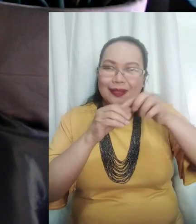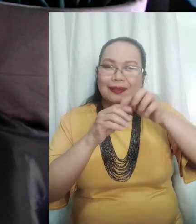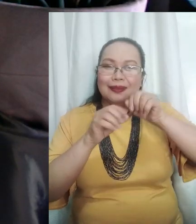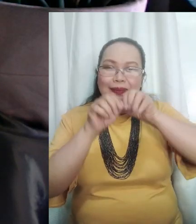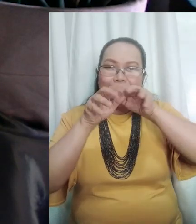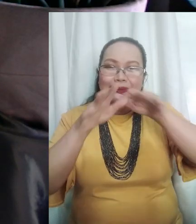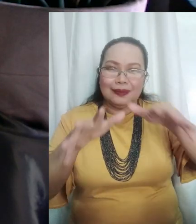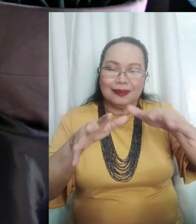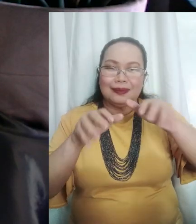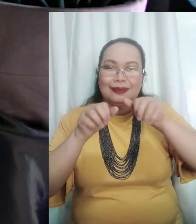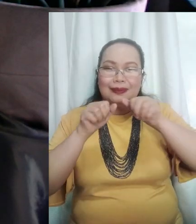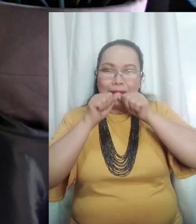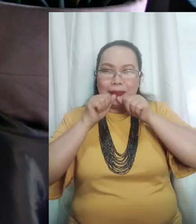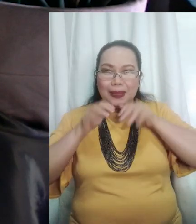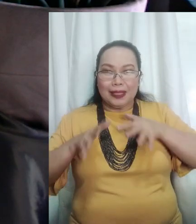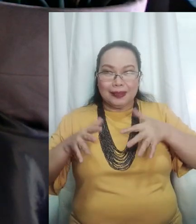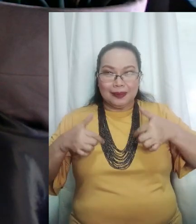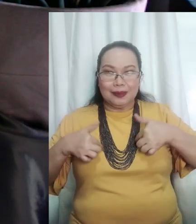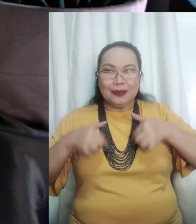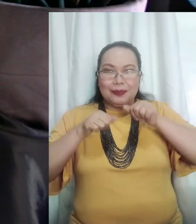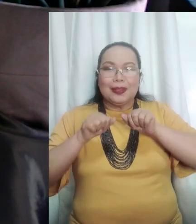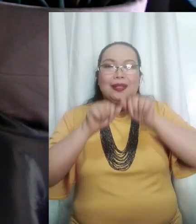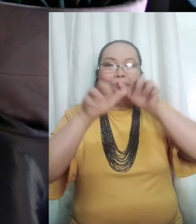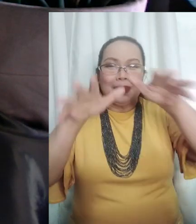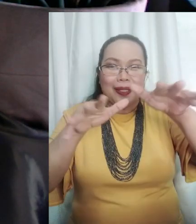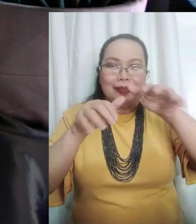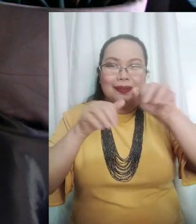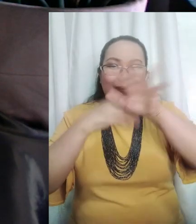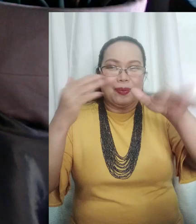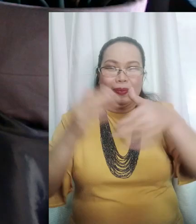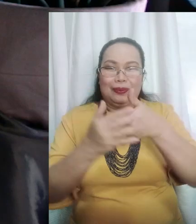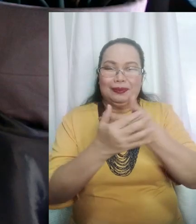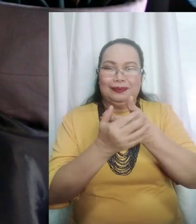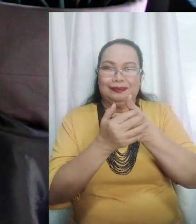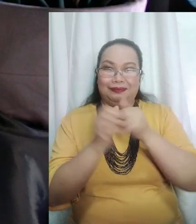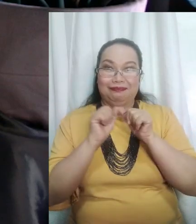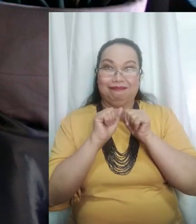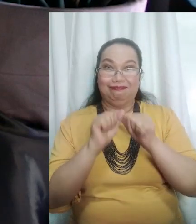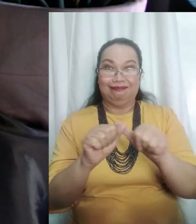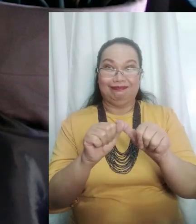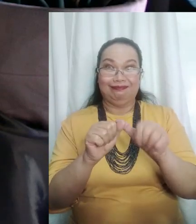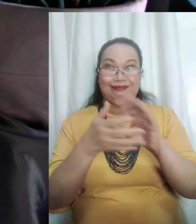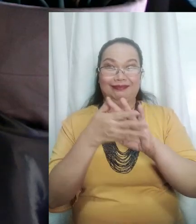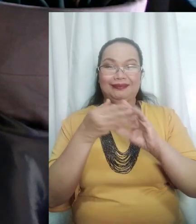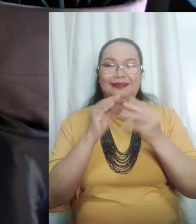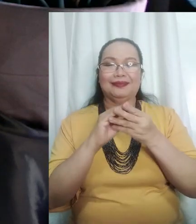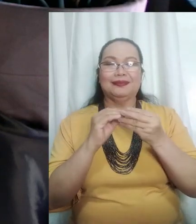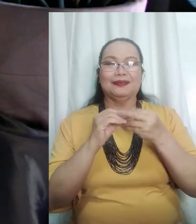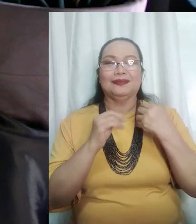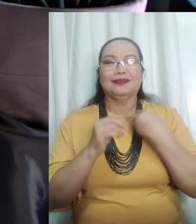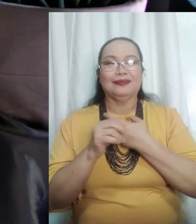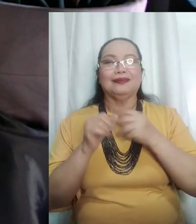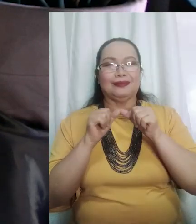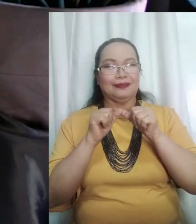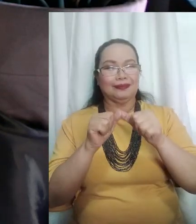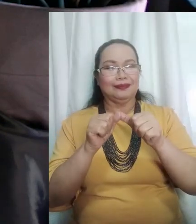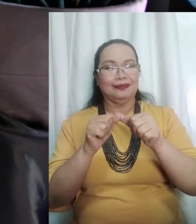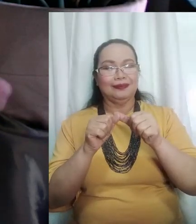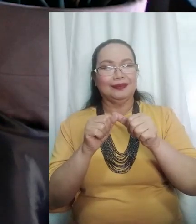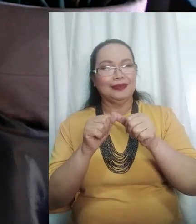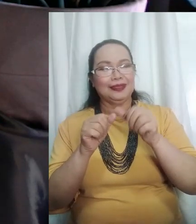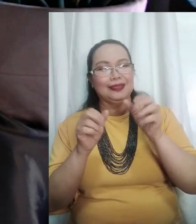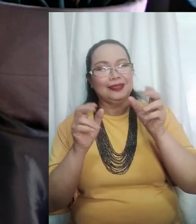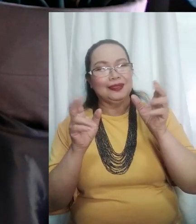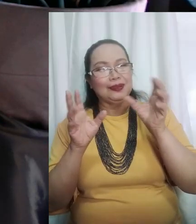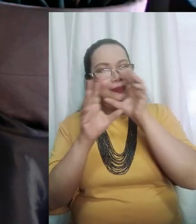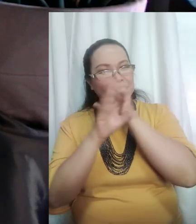is the covenant blessing. So, continuing in the story, you know, we're going to fast